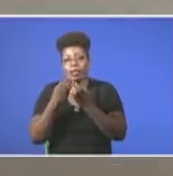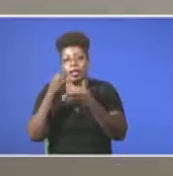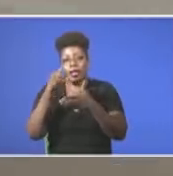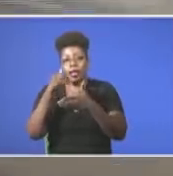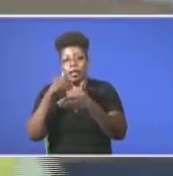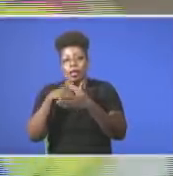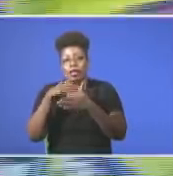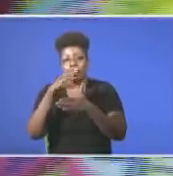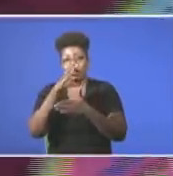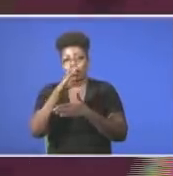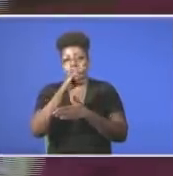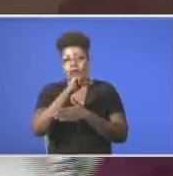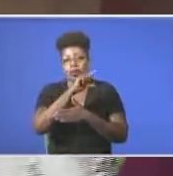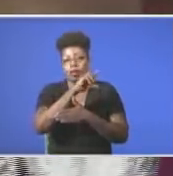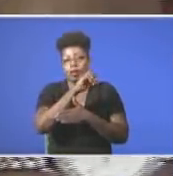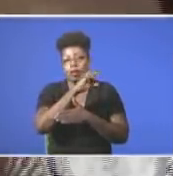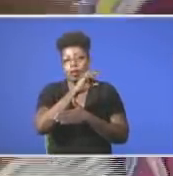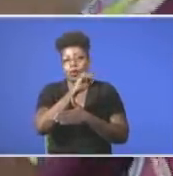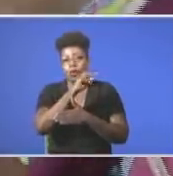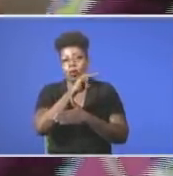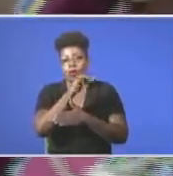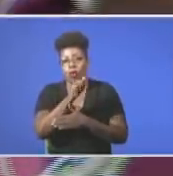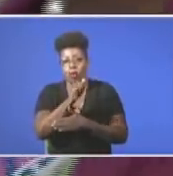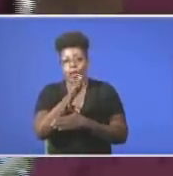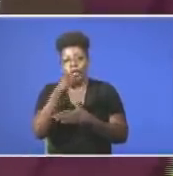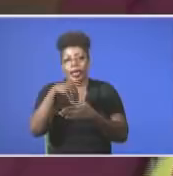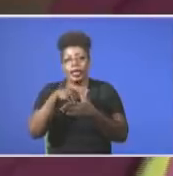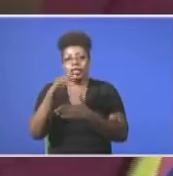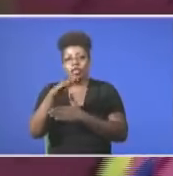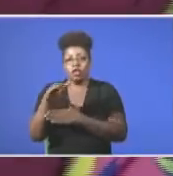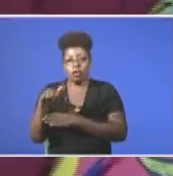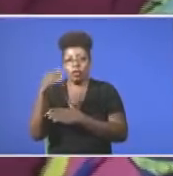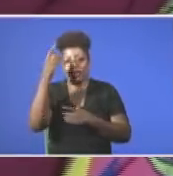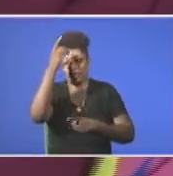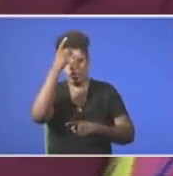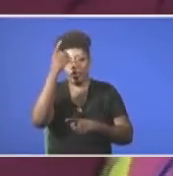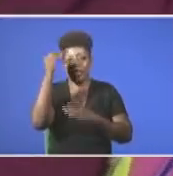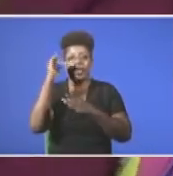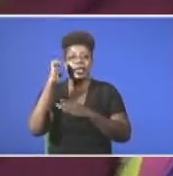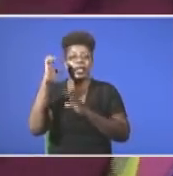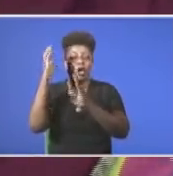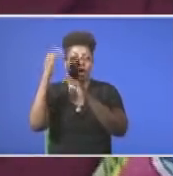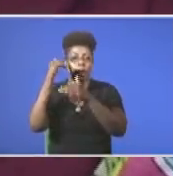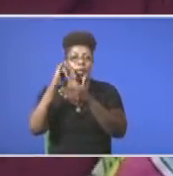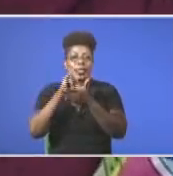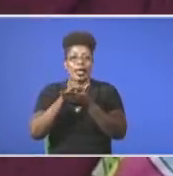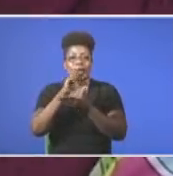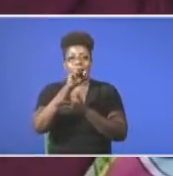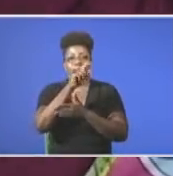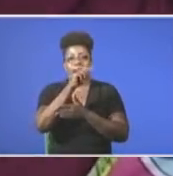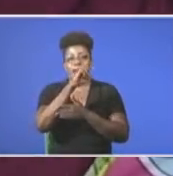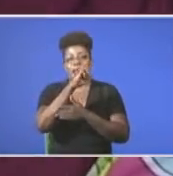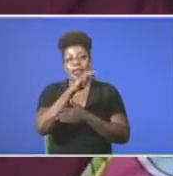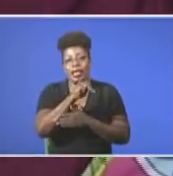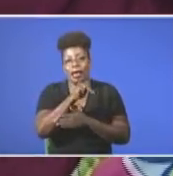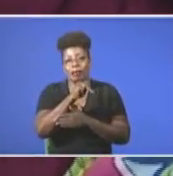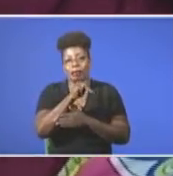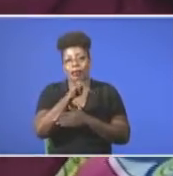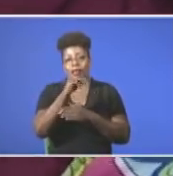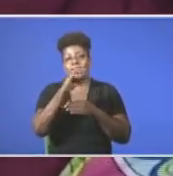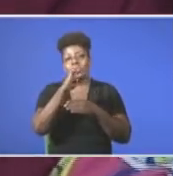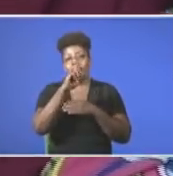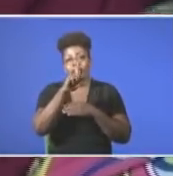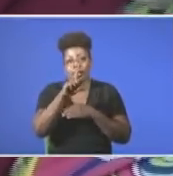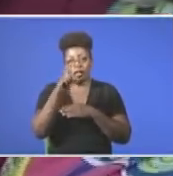children as early as 7 years old and congenital disease, but he is hoping that stem cell research in the future can help most